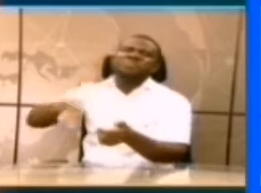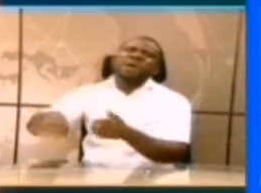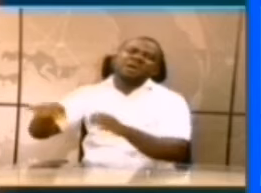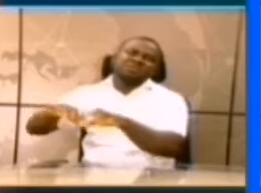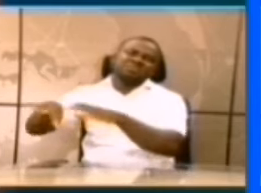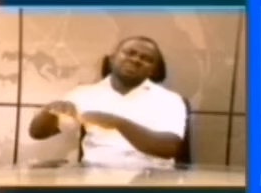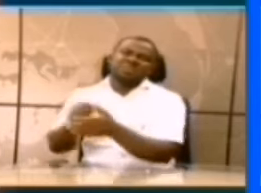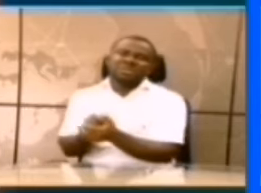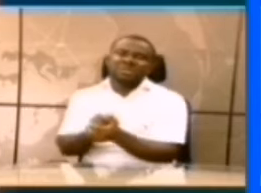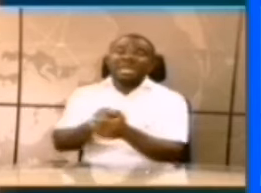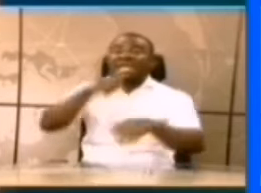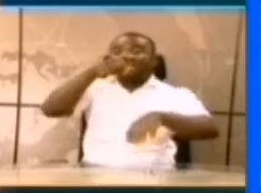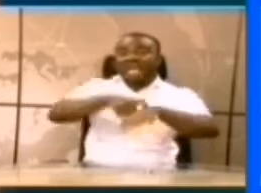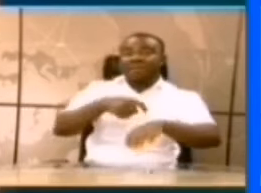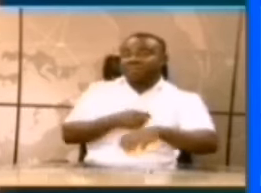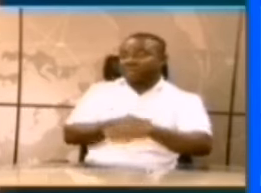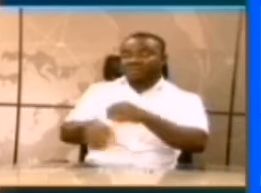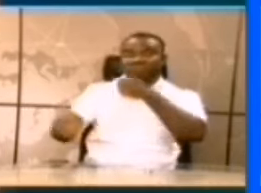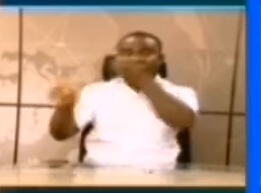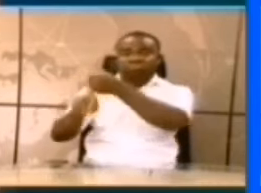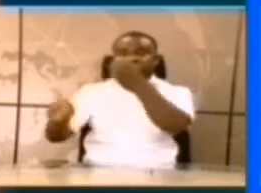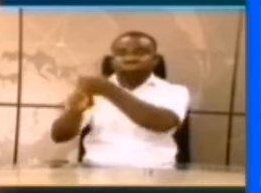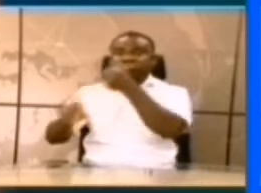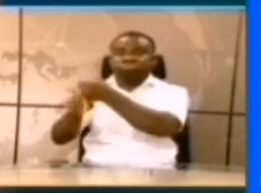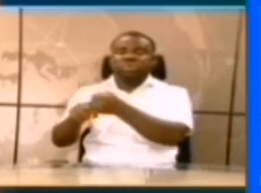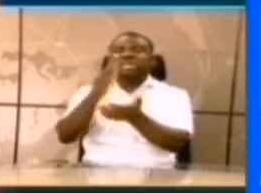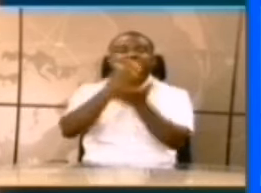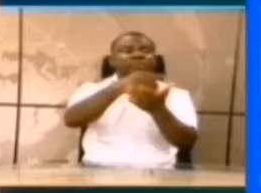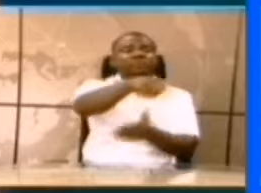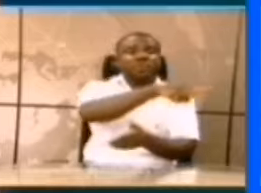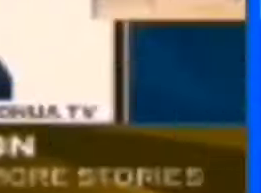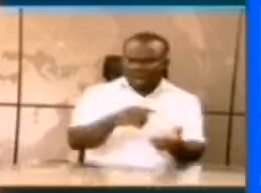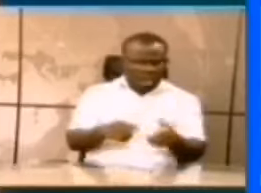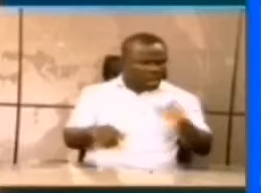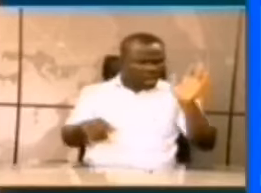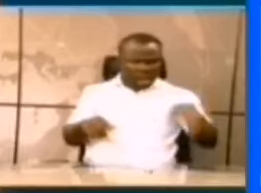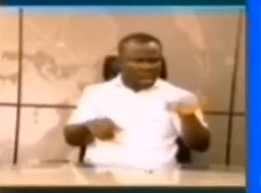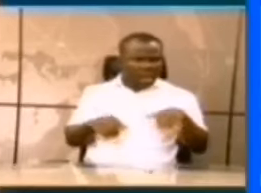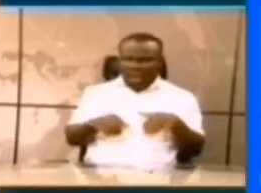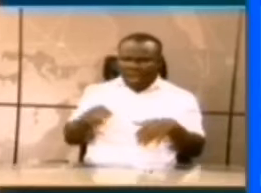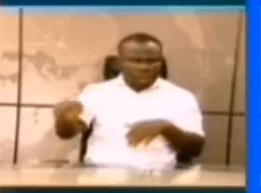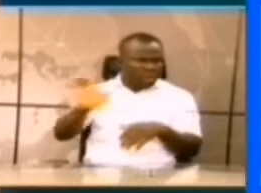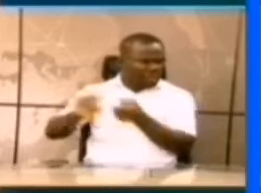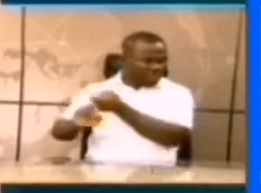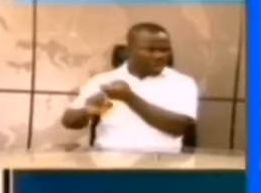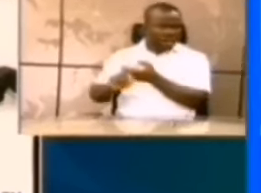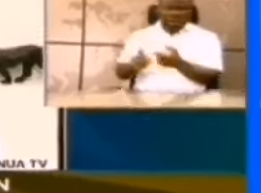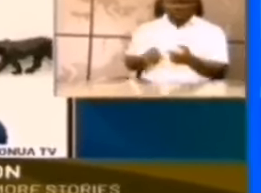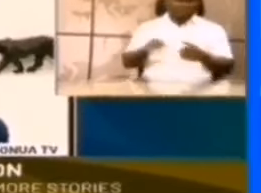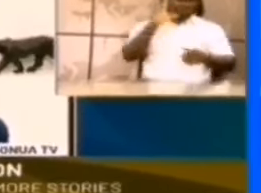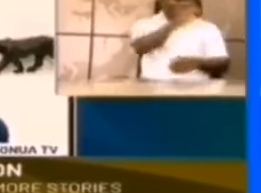When chat to me, status I'm making as a captain, but is it not your friend? I'm some nonsense. Me, I don't have a permanent